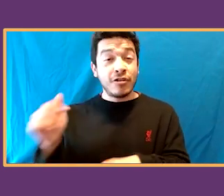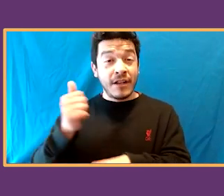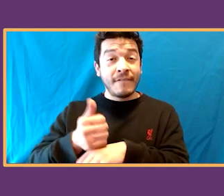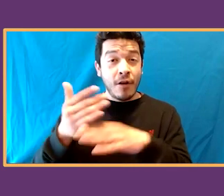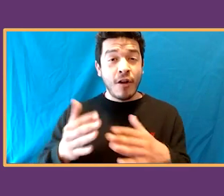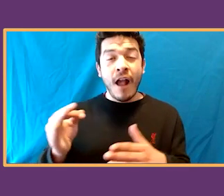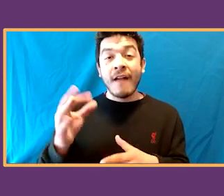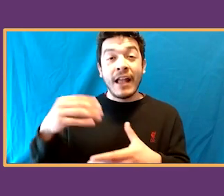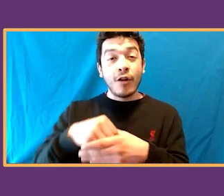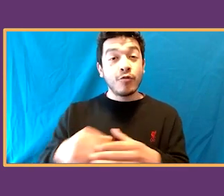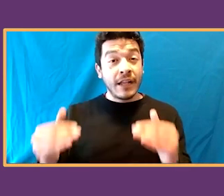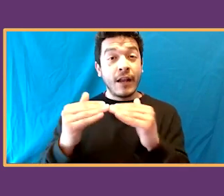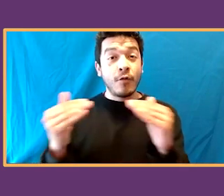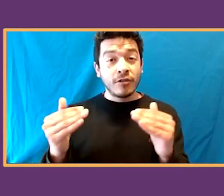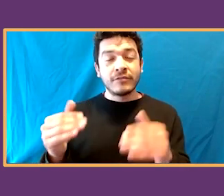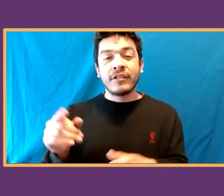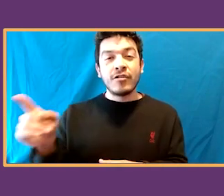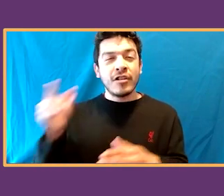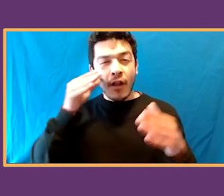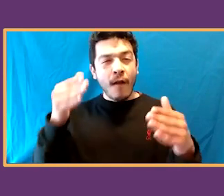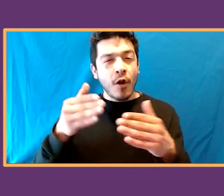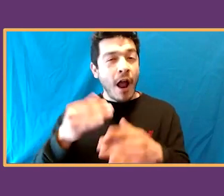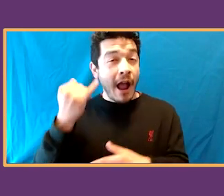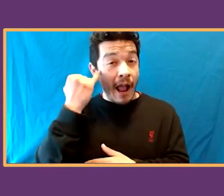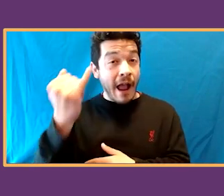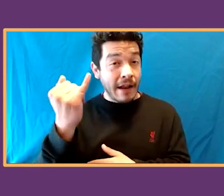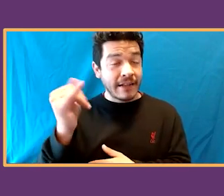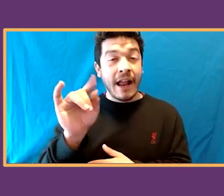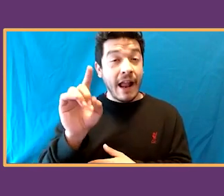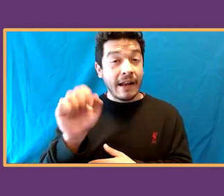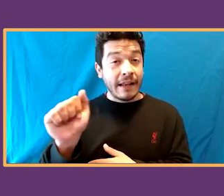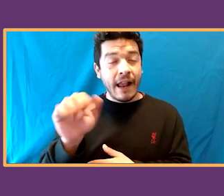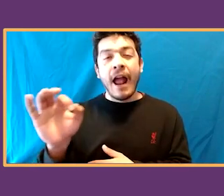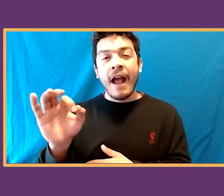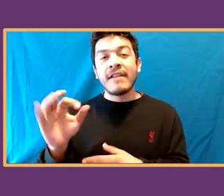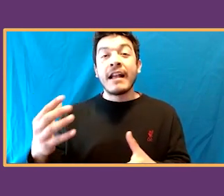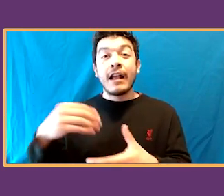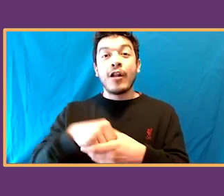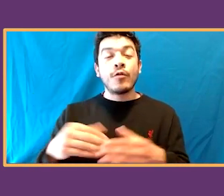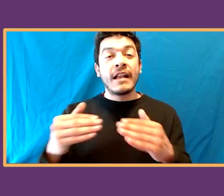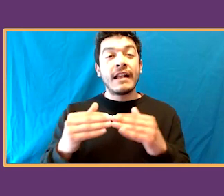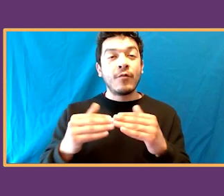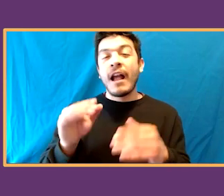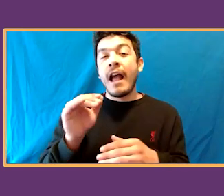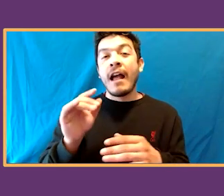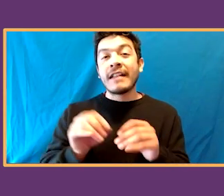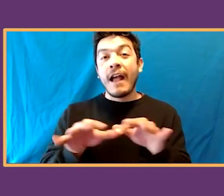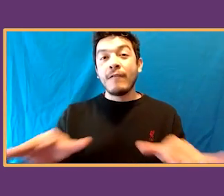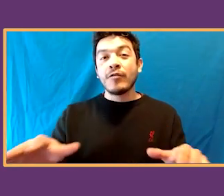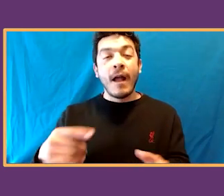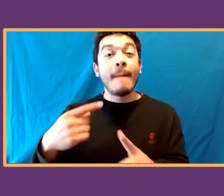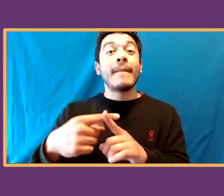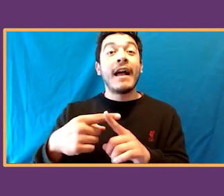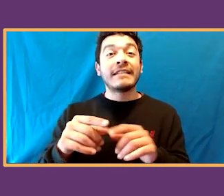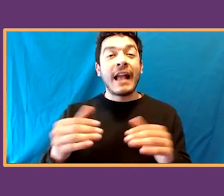social enterprise focused on the IDEA, IDEA, inclusion equals diversity plus